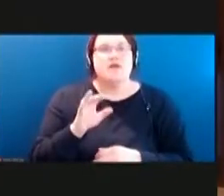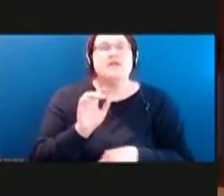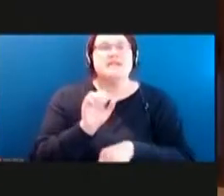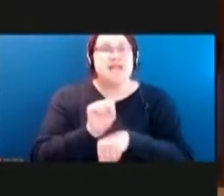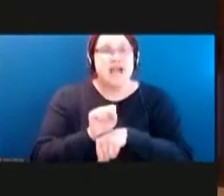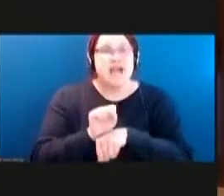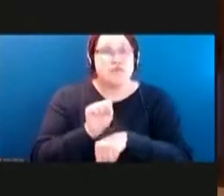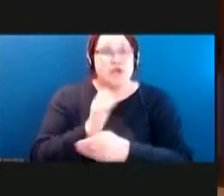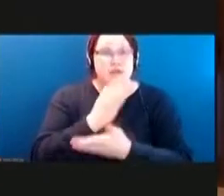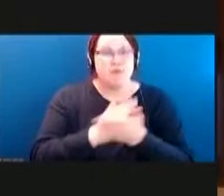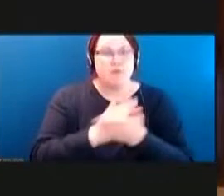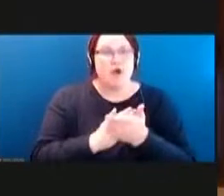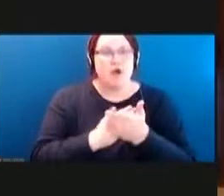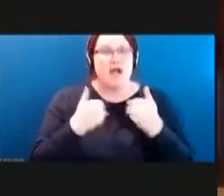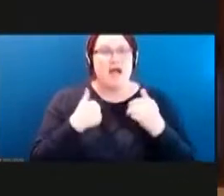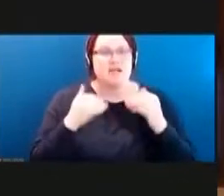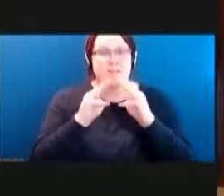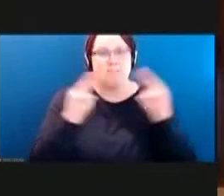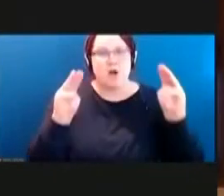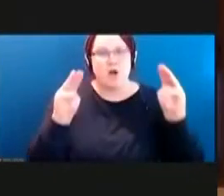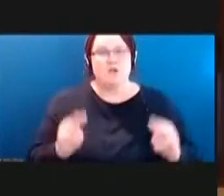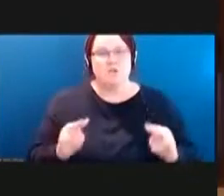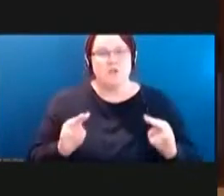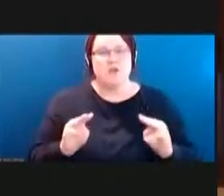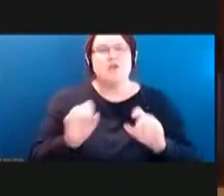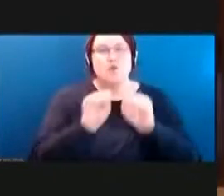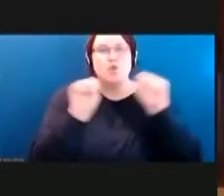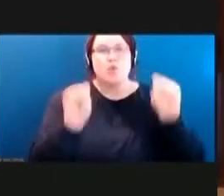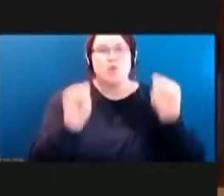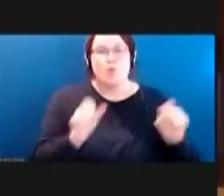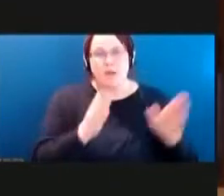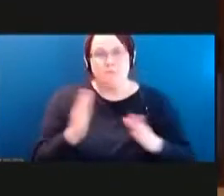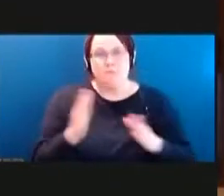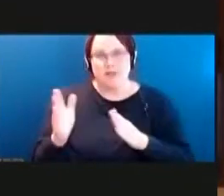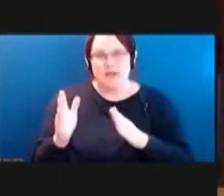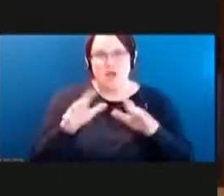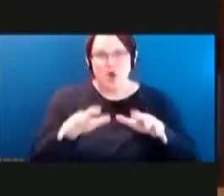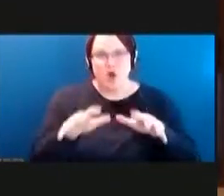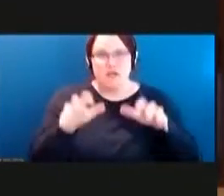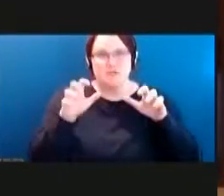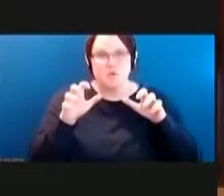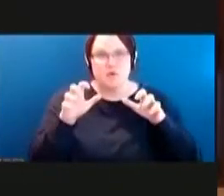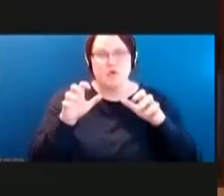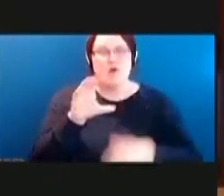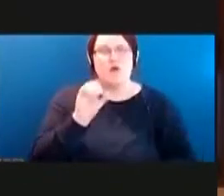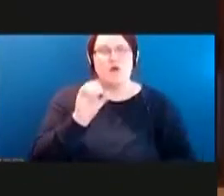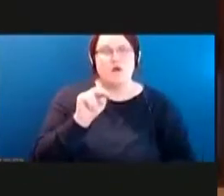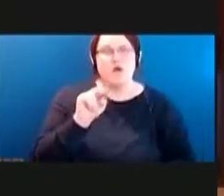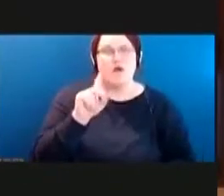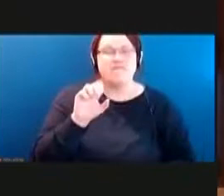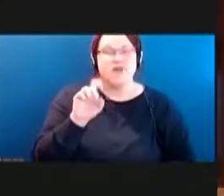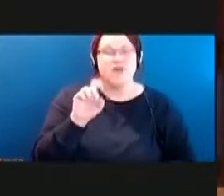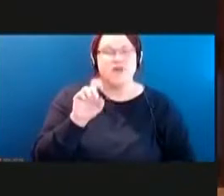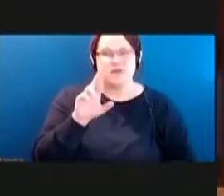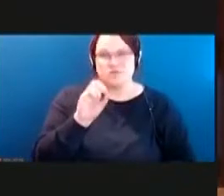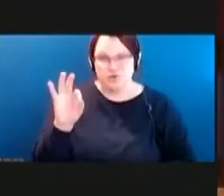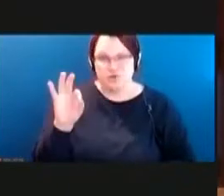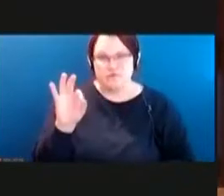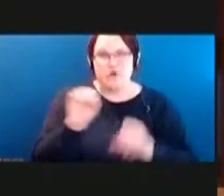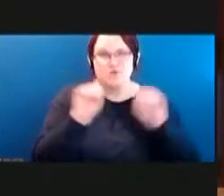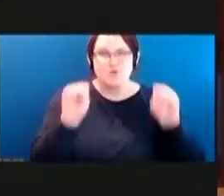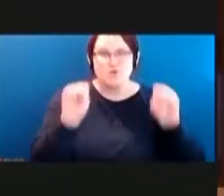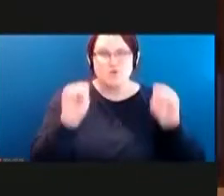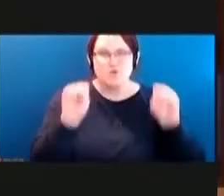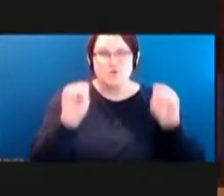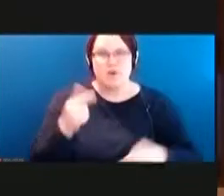monumental square-planned auditorium topped by a convex mansard roof or square dome. The green tile with